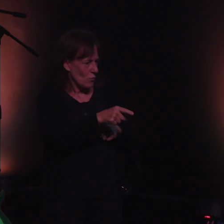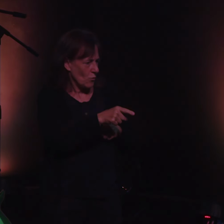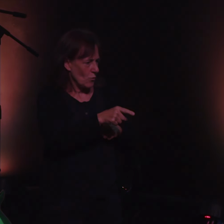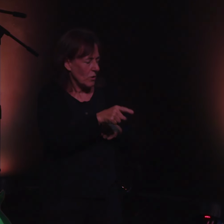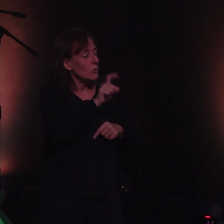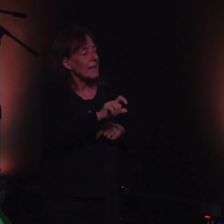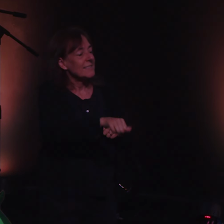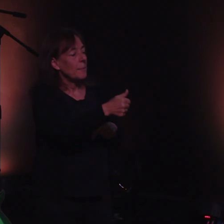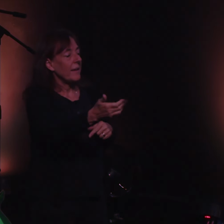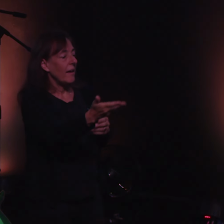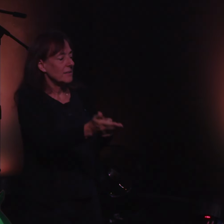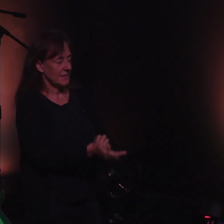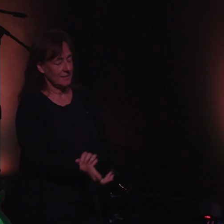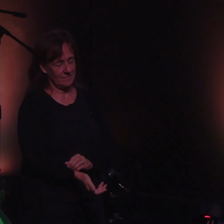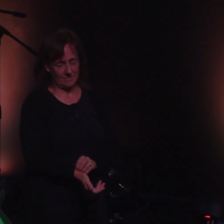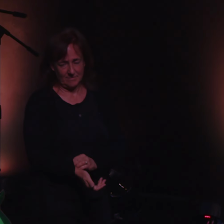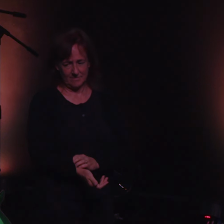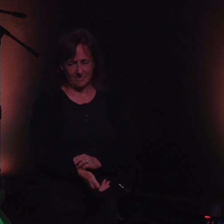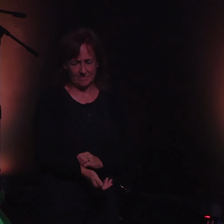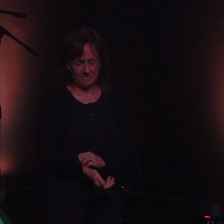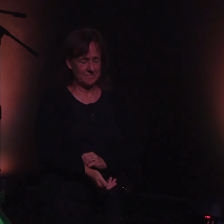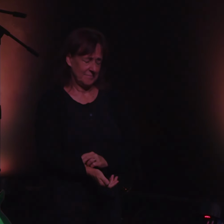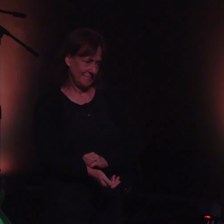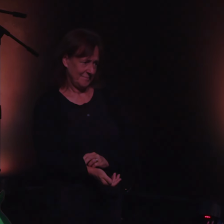need something else.